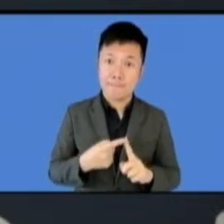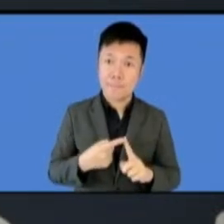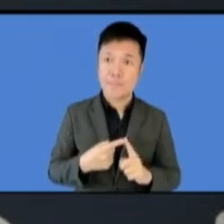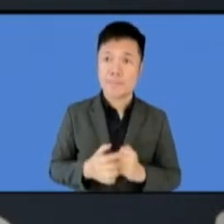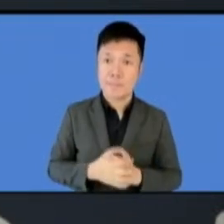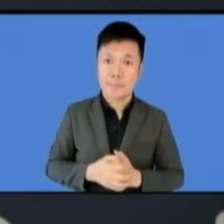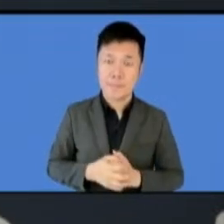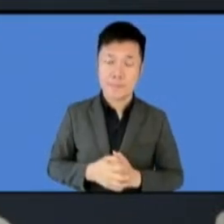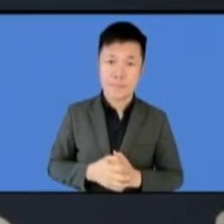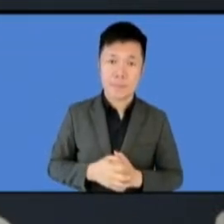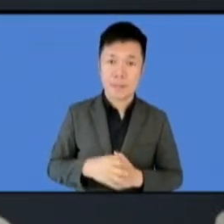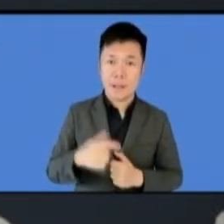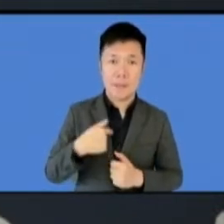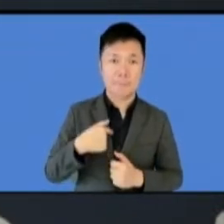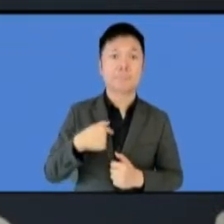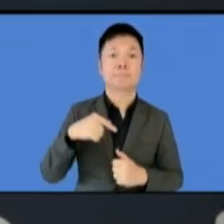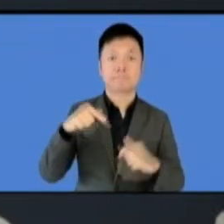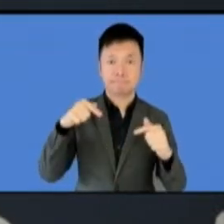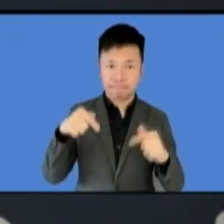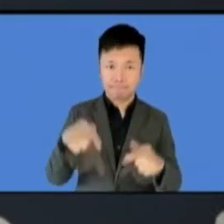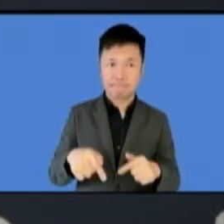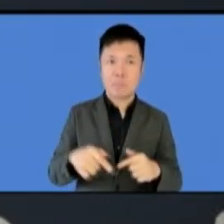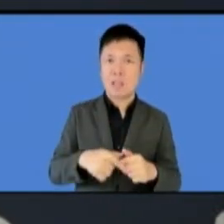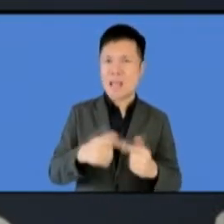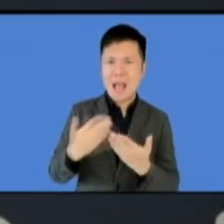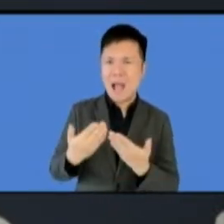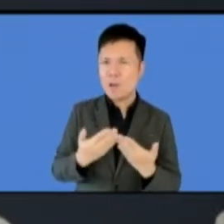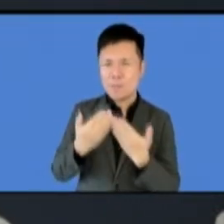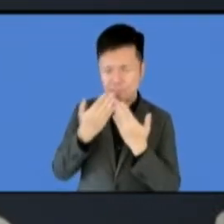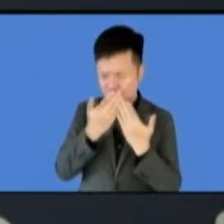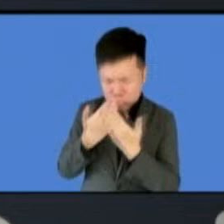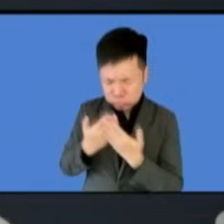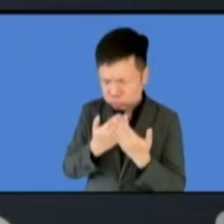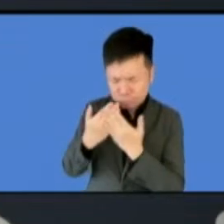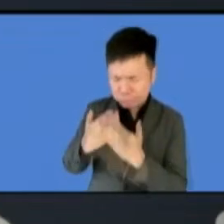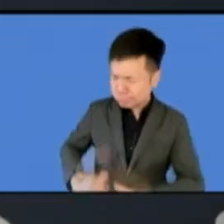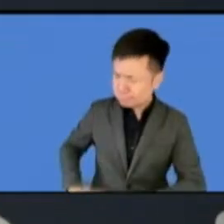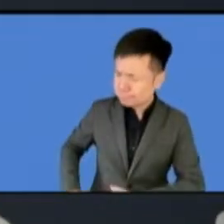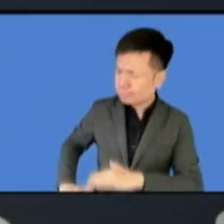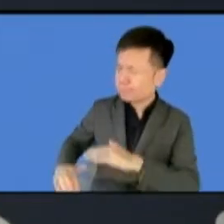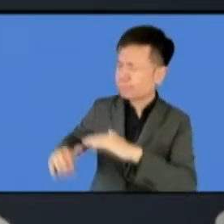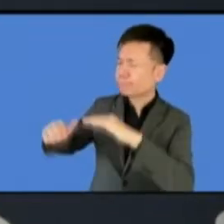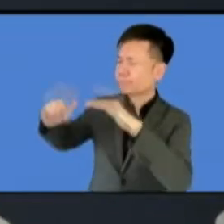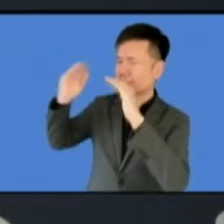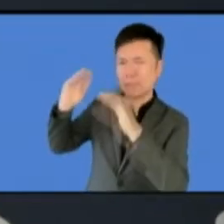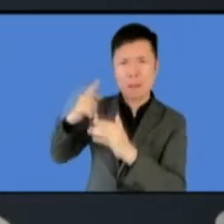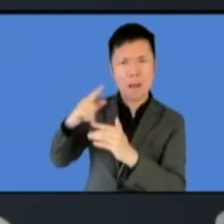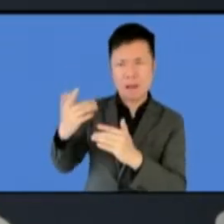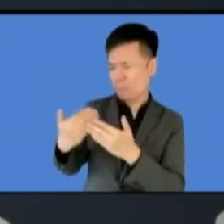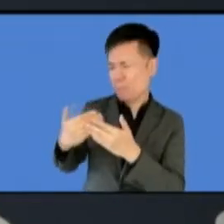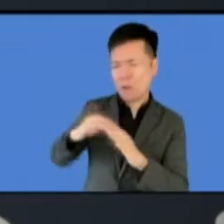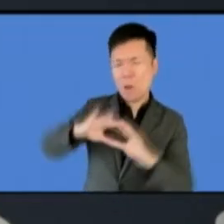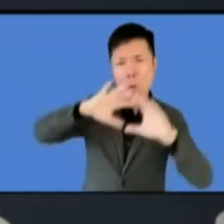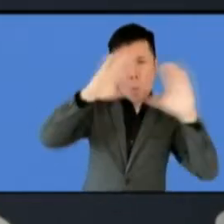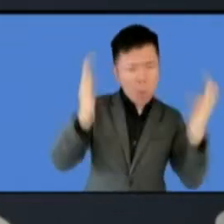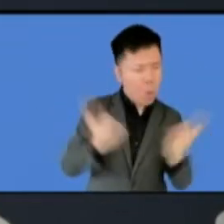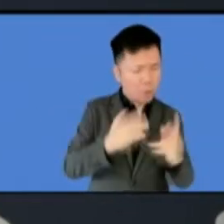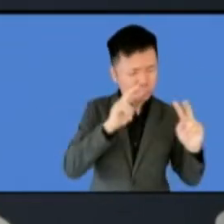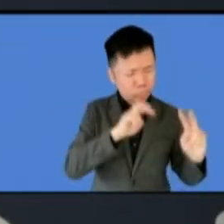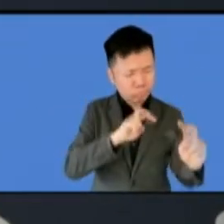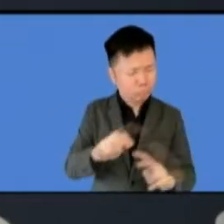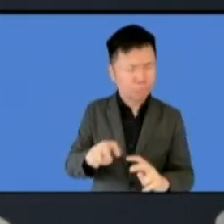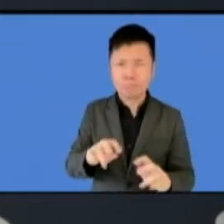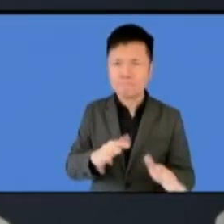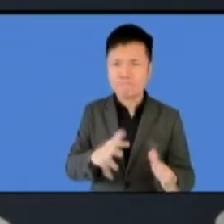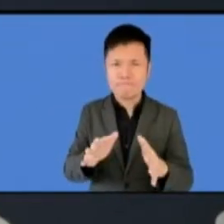most underserved, almost ignored areas across countries. A study we did in India said that 30 to 40%